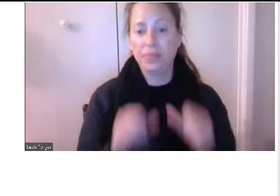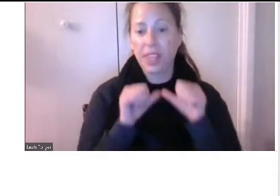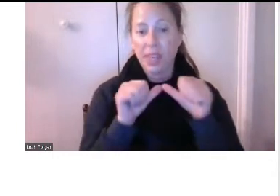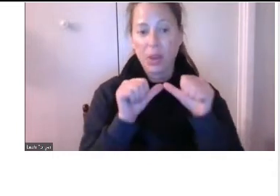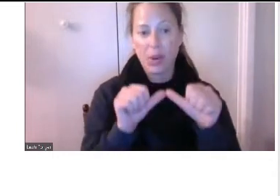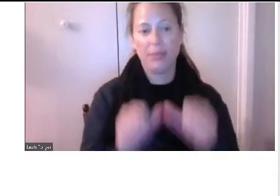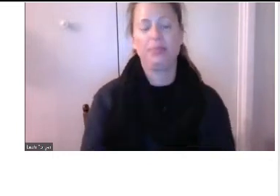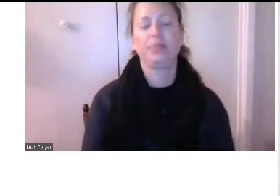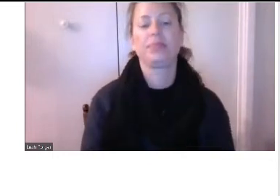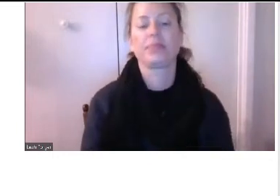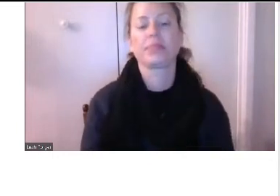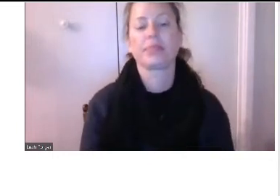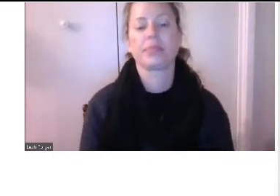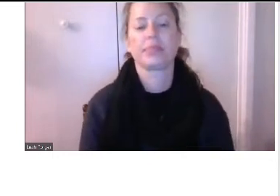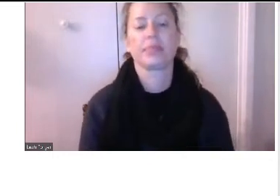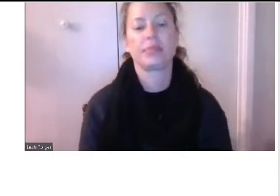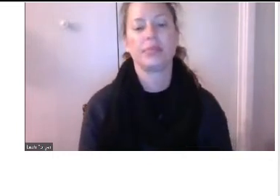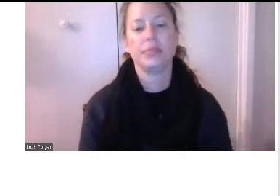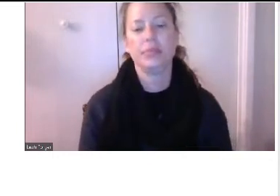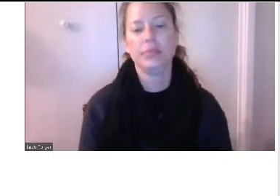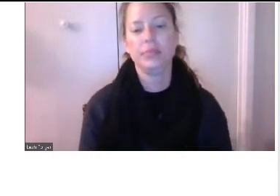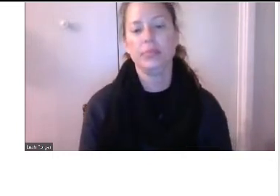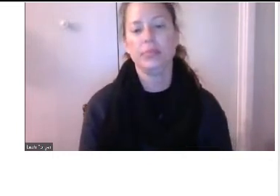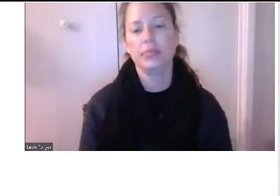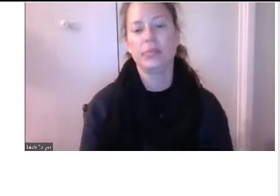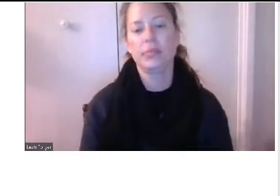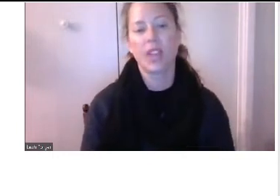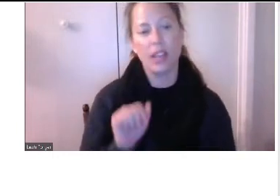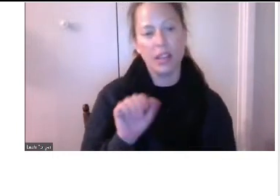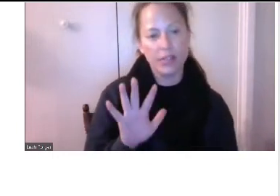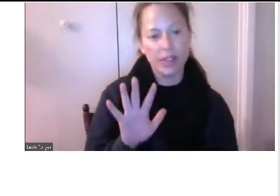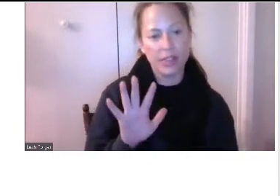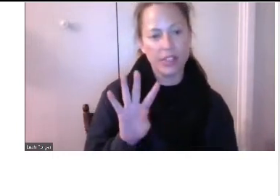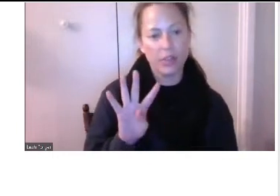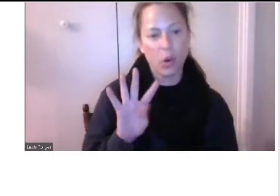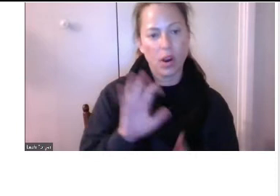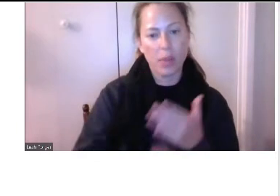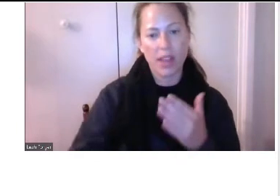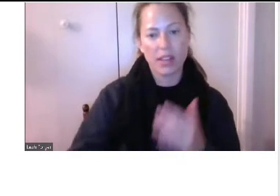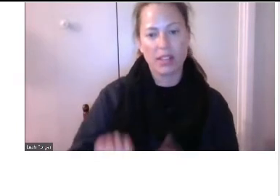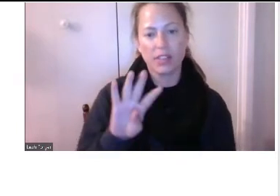going. Okay, 54 minus 45.